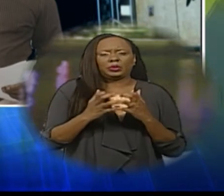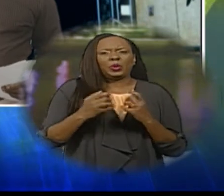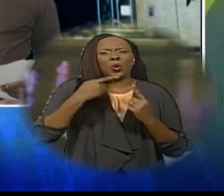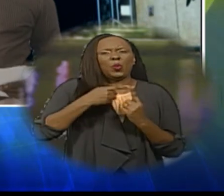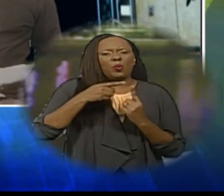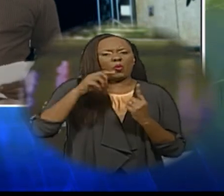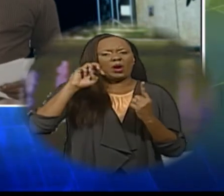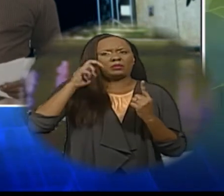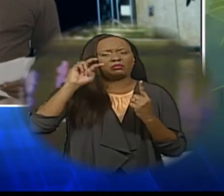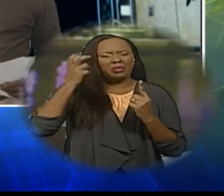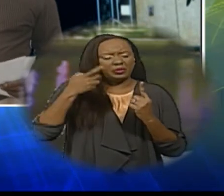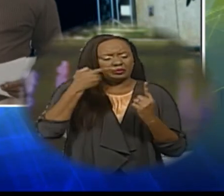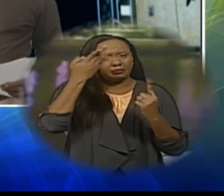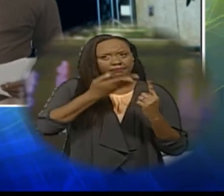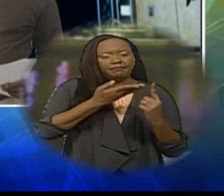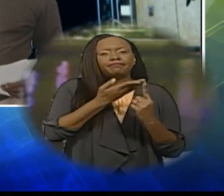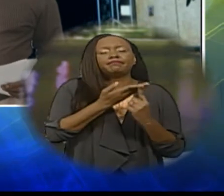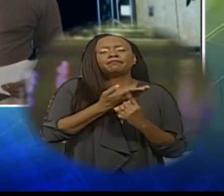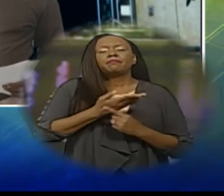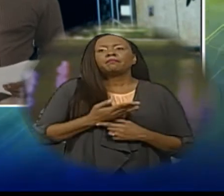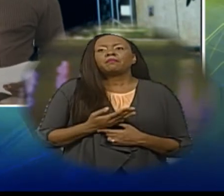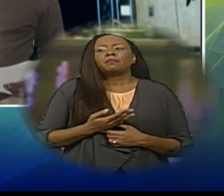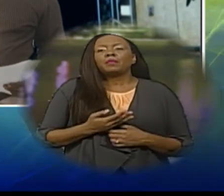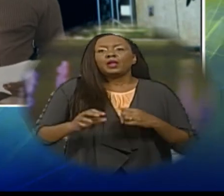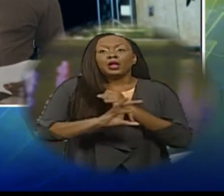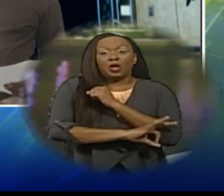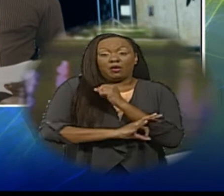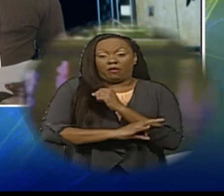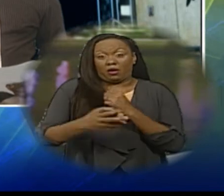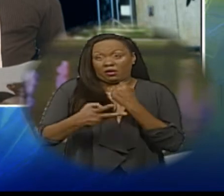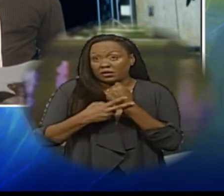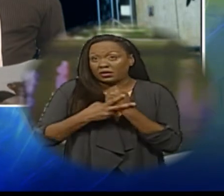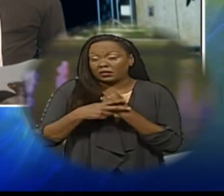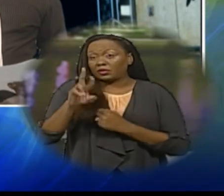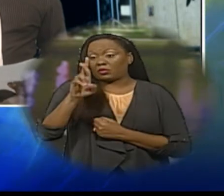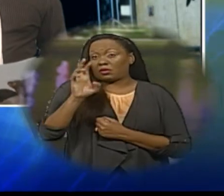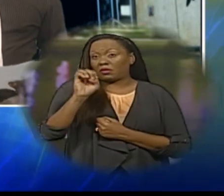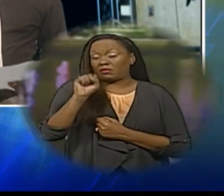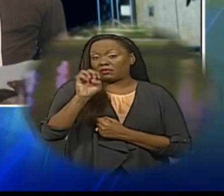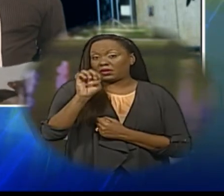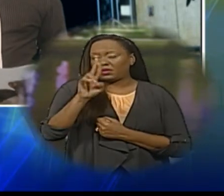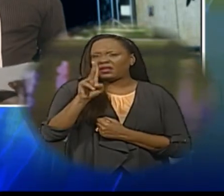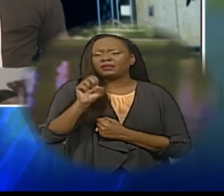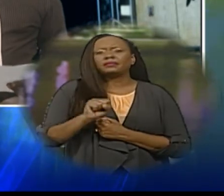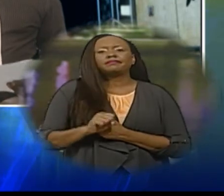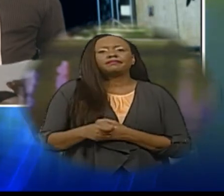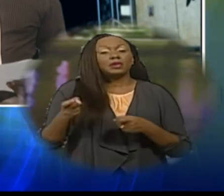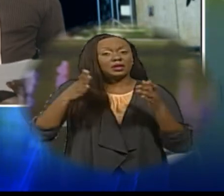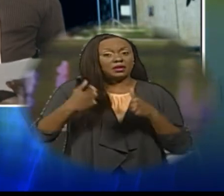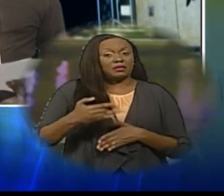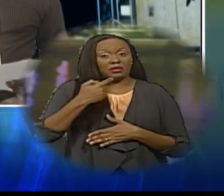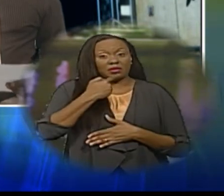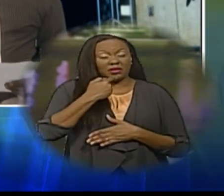issues within the review, the reserves. Did the governor mention anything specific that would help us to increase